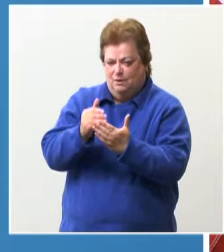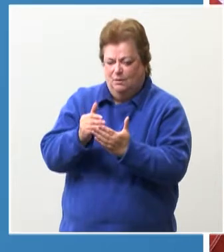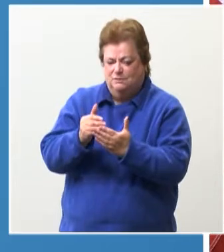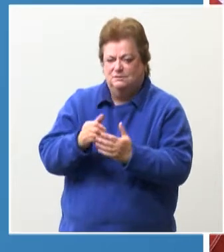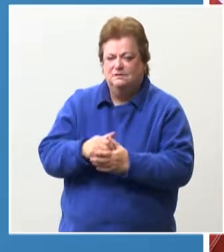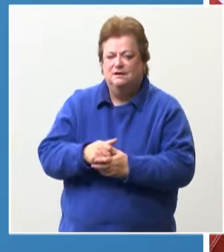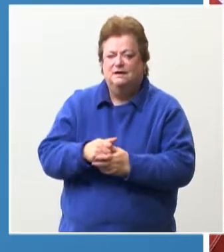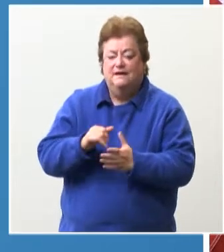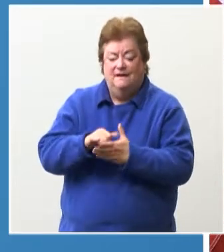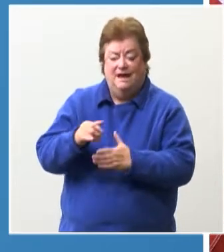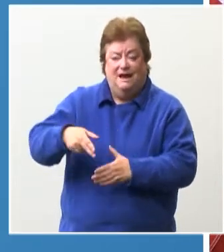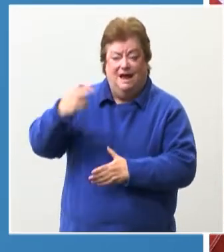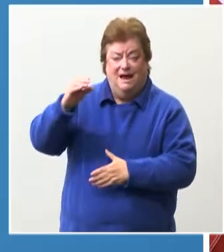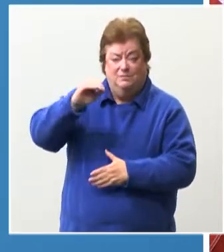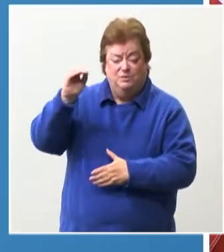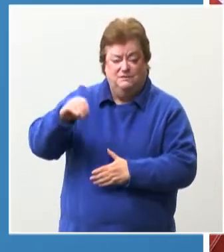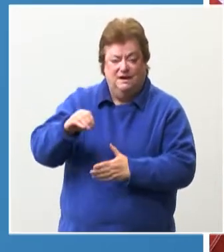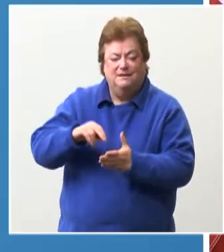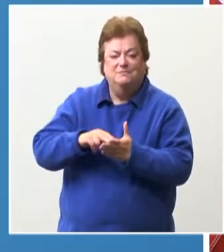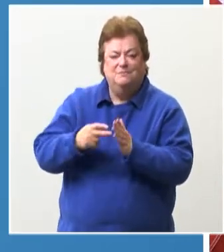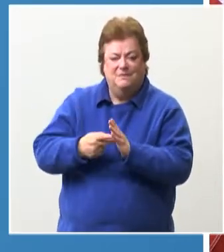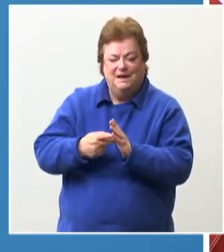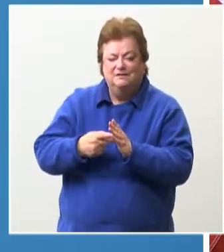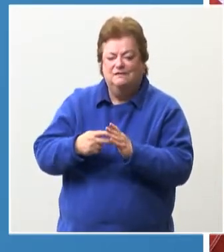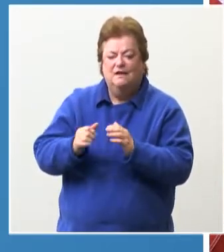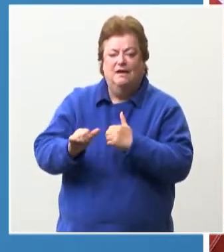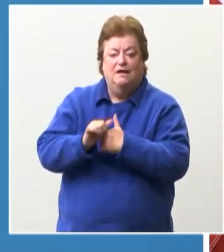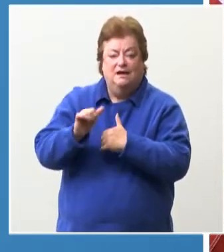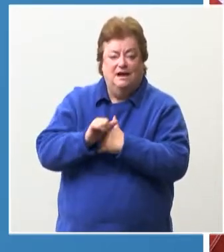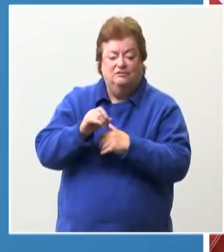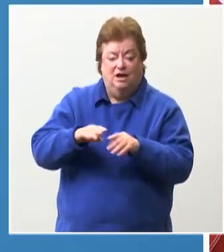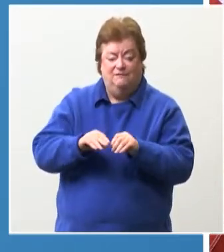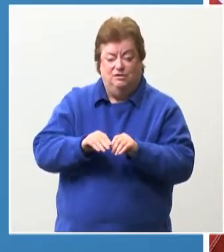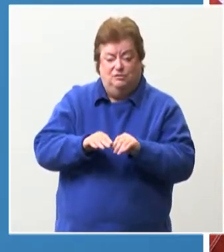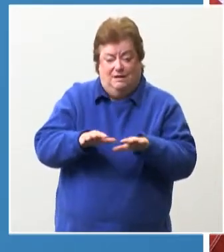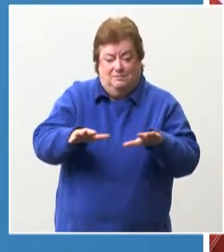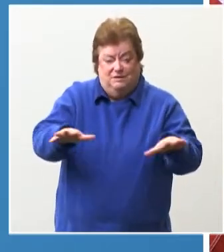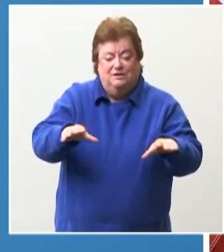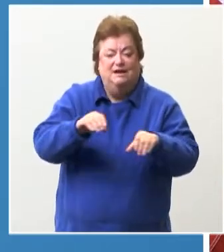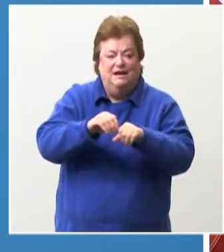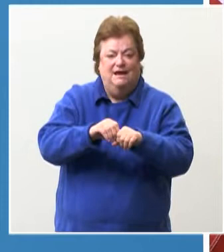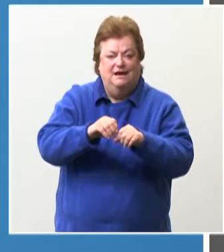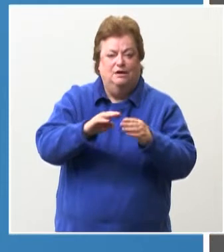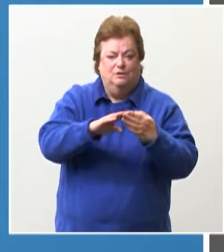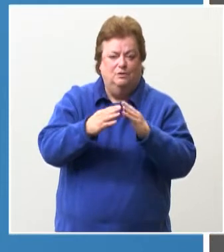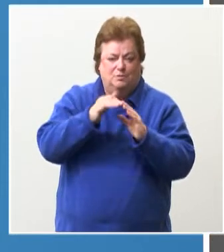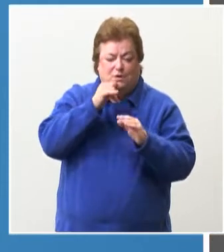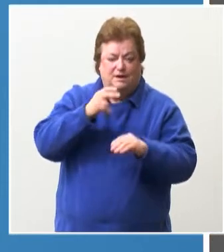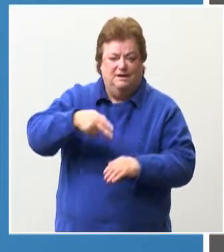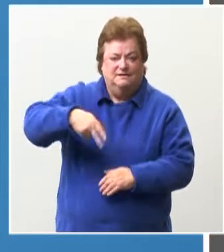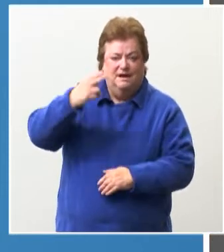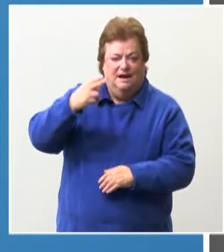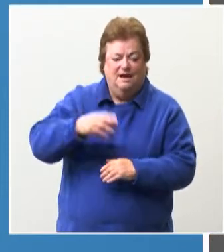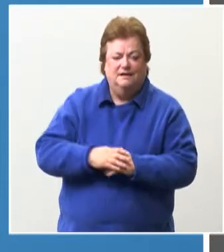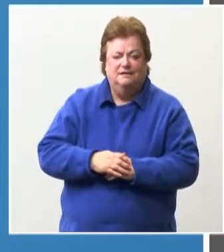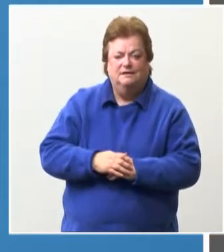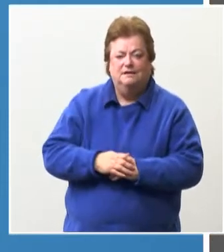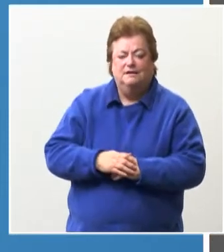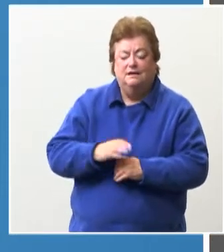high percentage, it shows the risk of transmission in the community is very high. Our